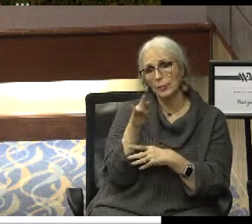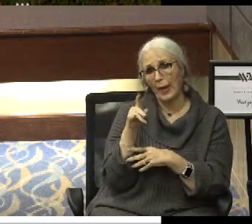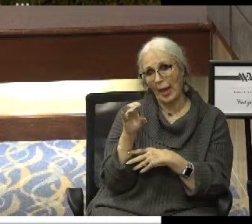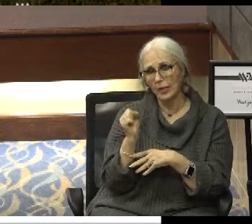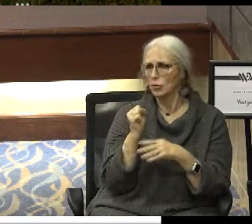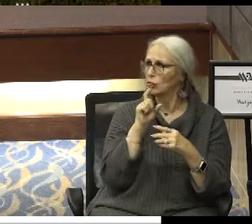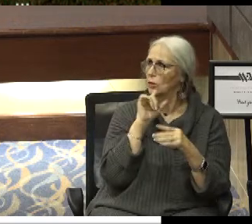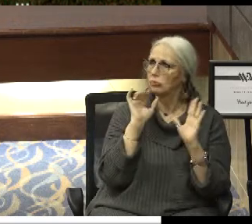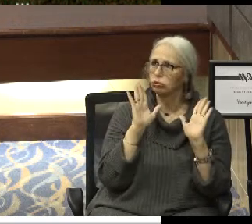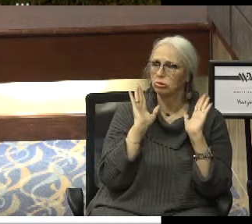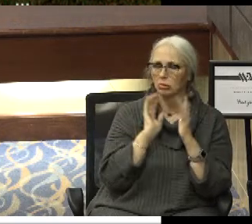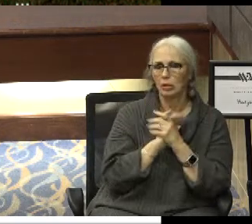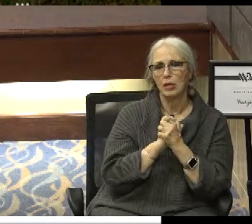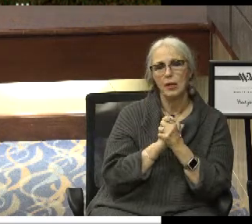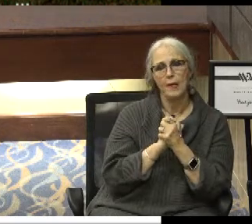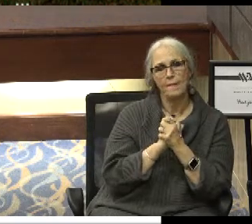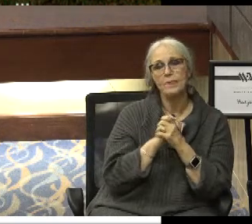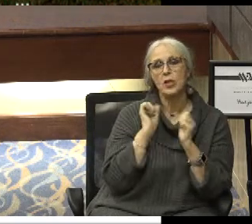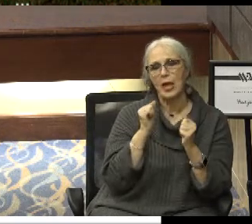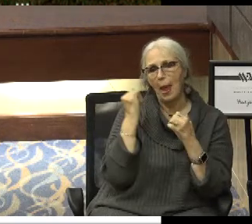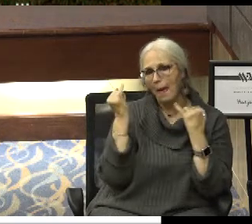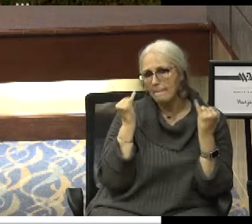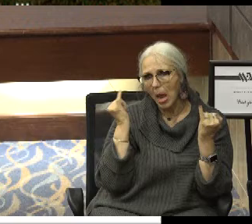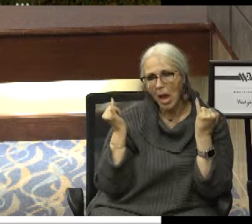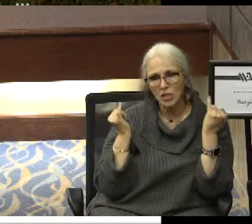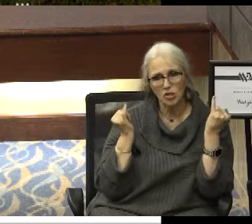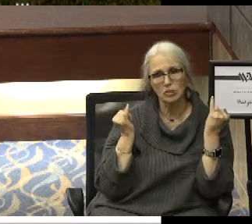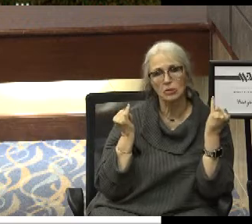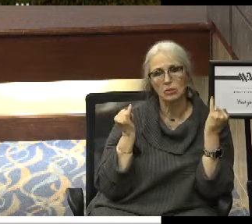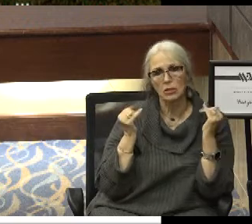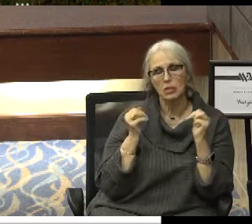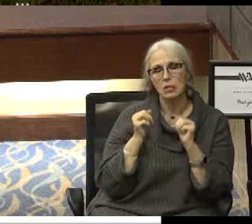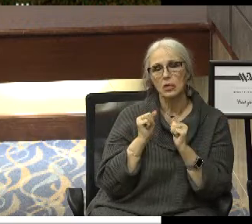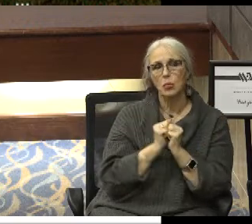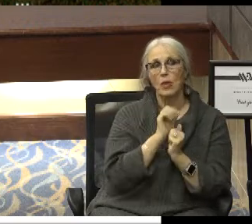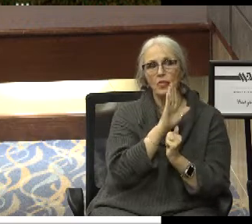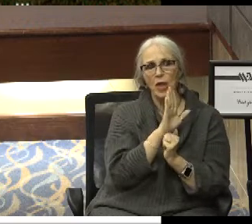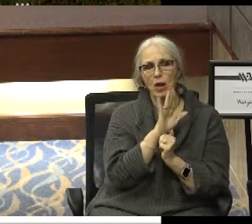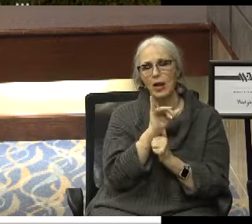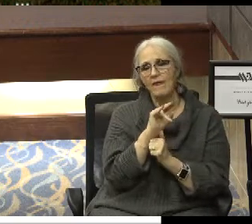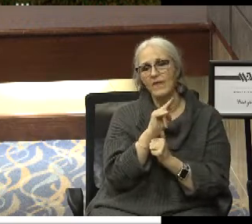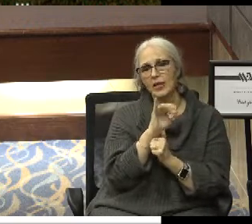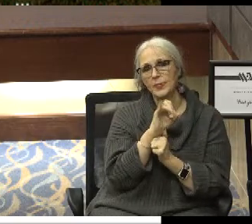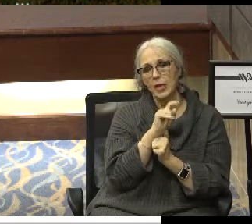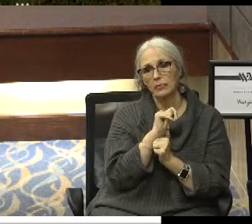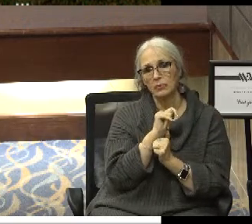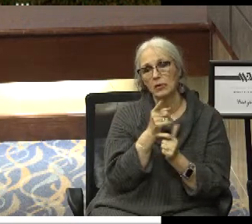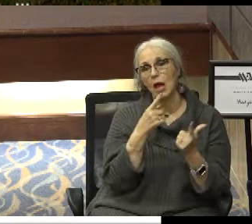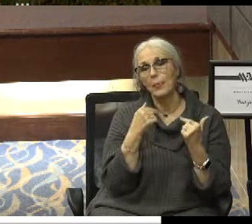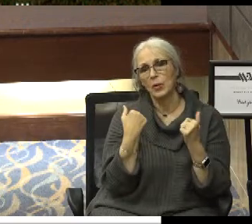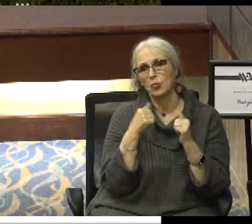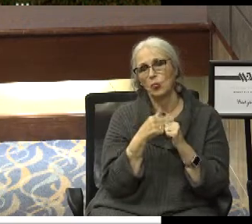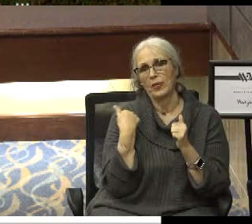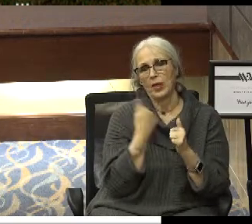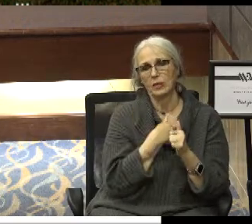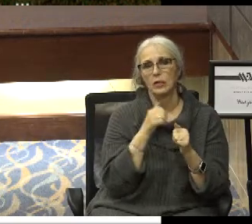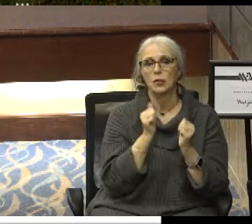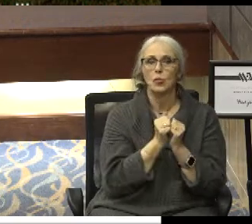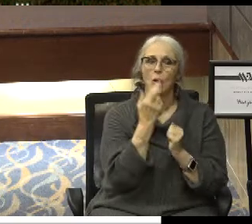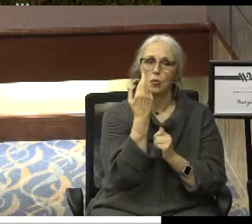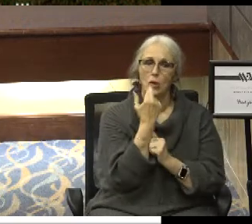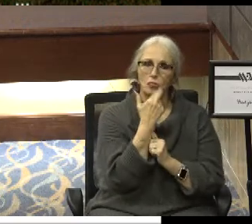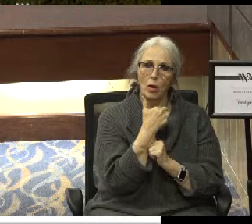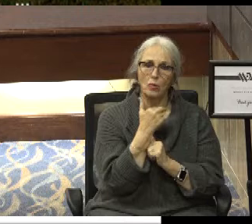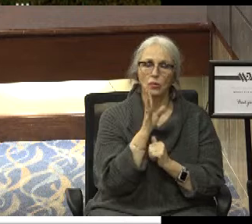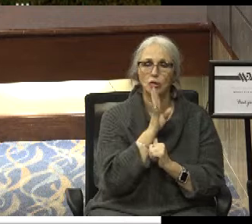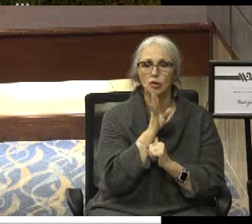great. You can imagine with their investment coming in with us on the restaurants, there's a lot of